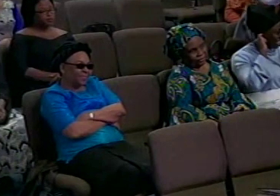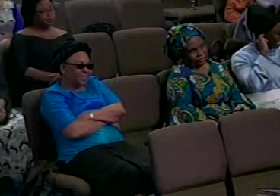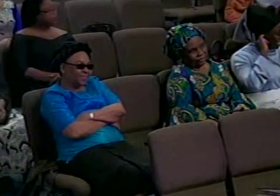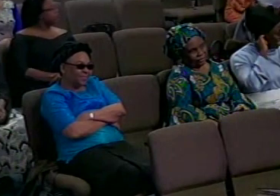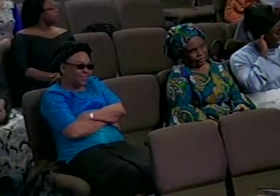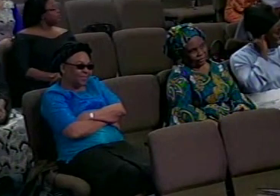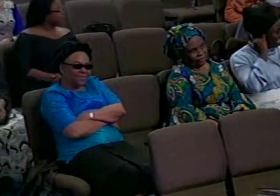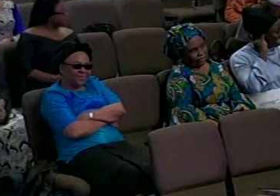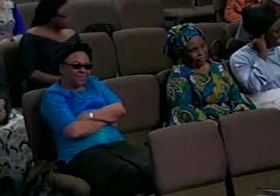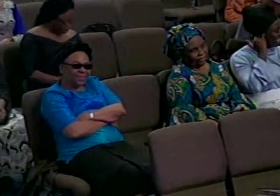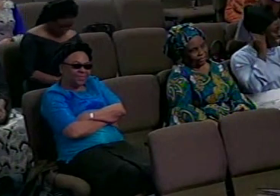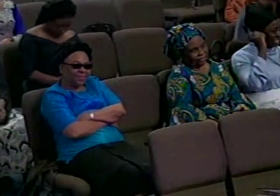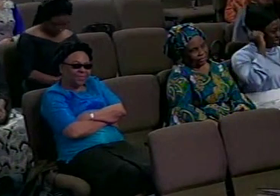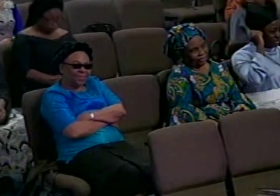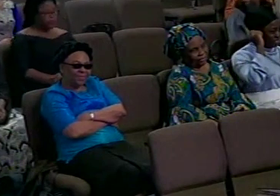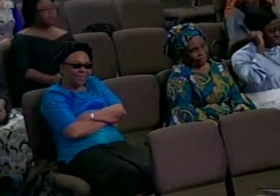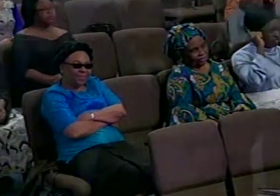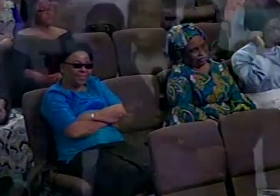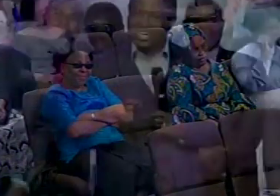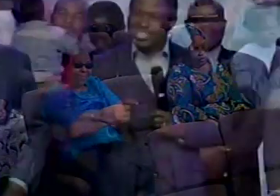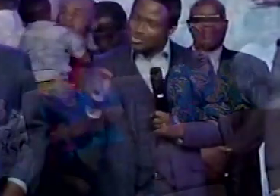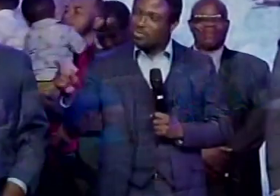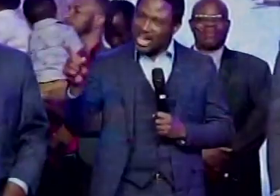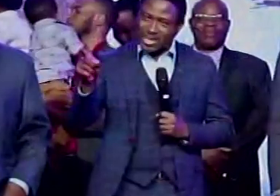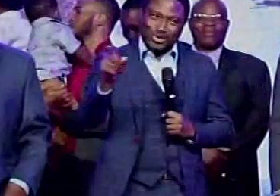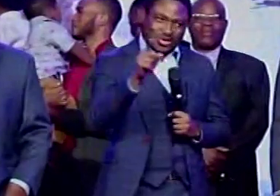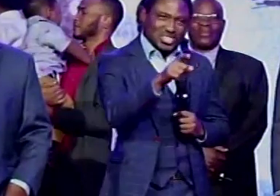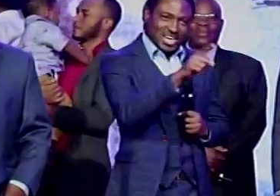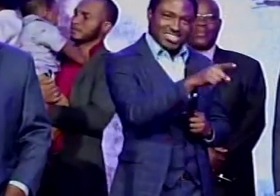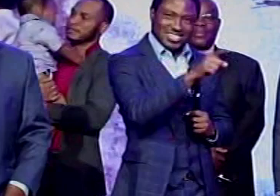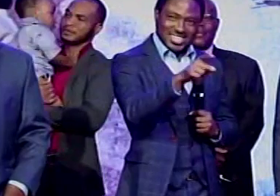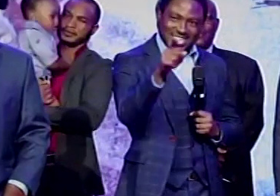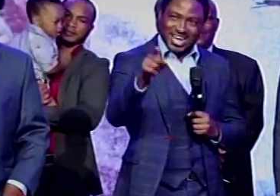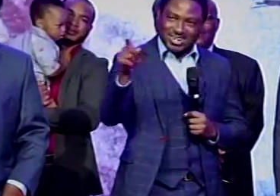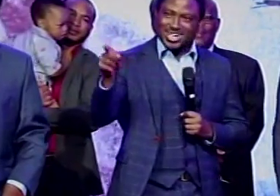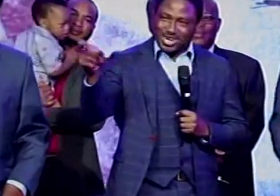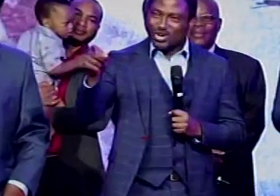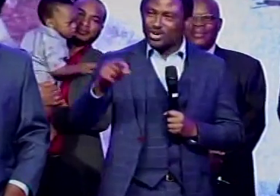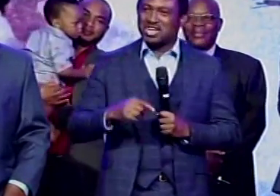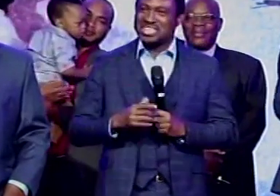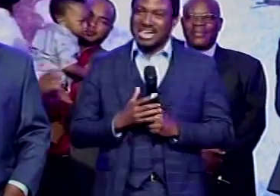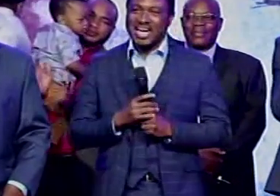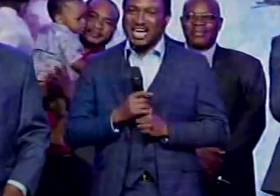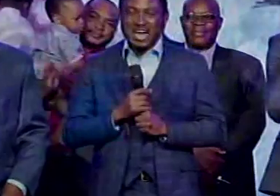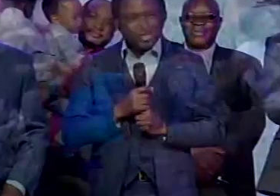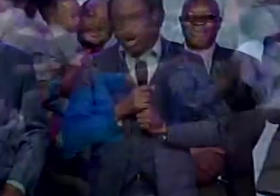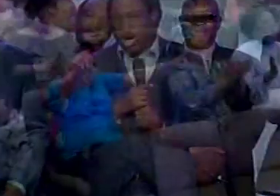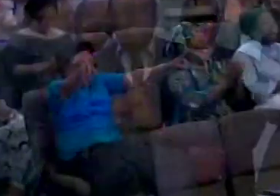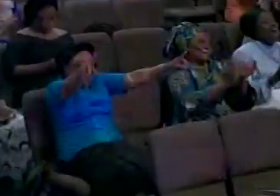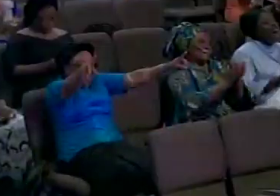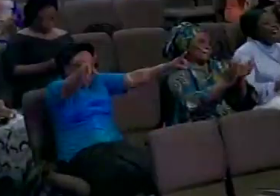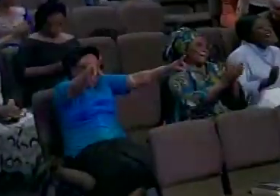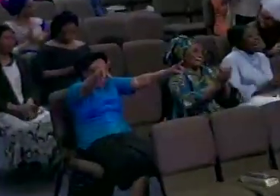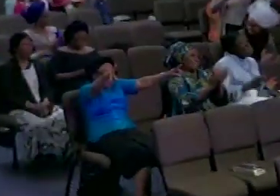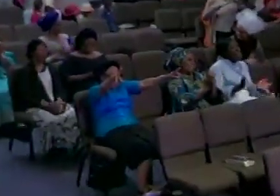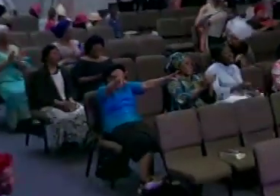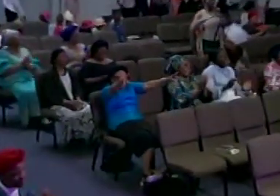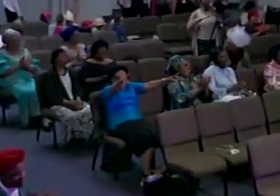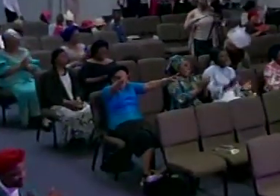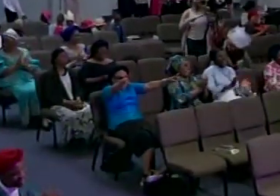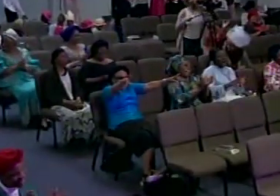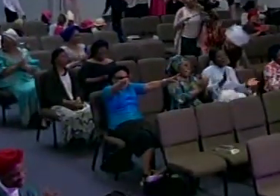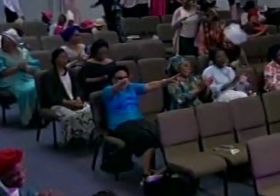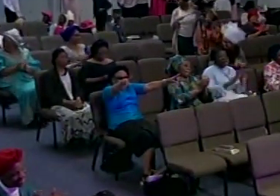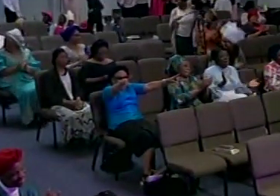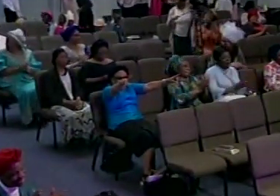movies that we see superheroes, but the superheroes, they are sitting down over there. And to all the wonderful women in the